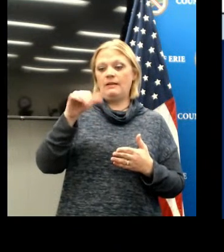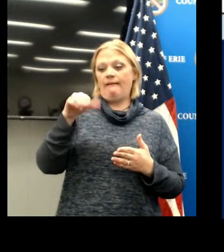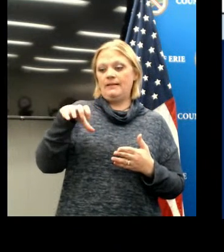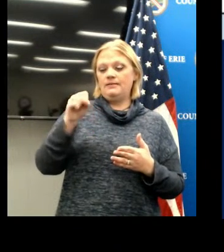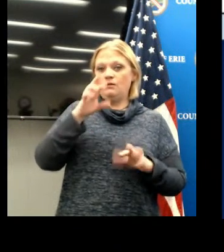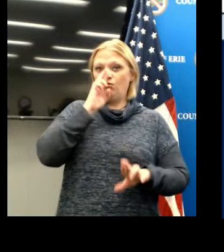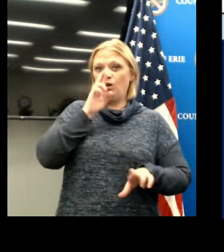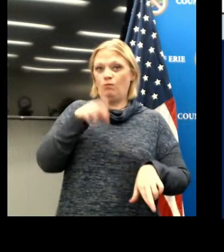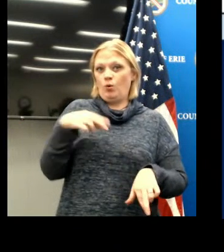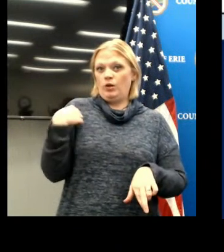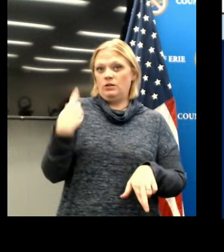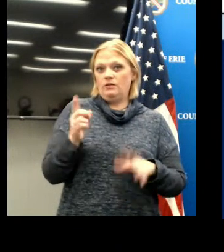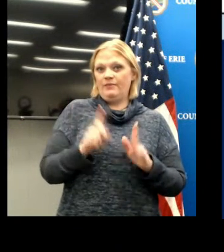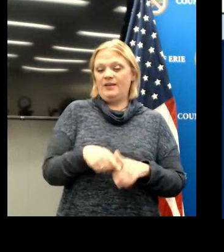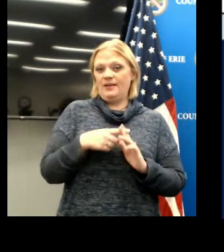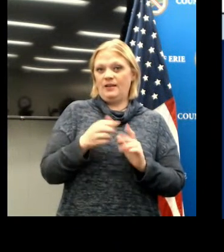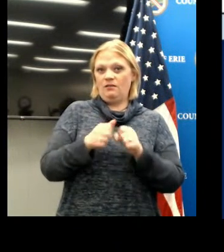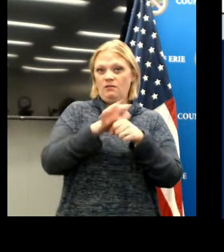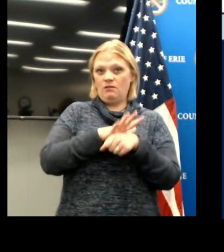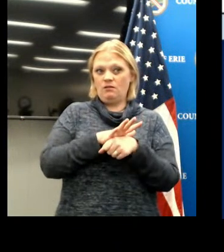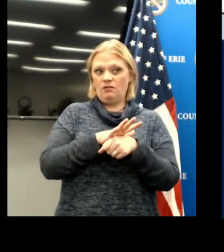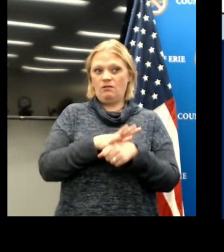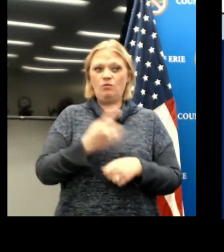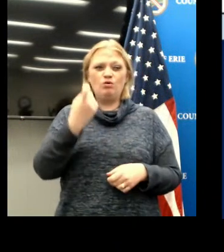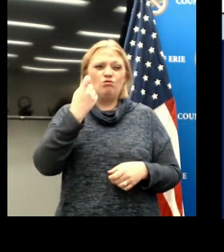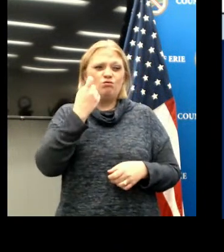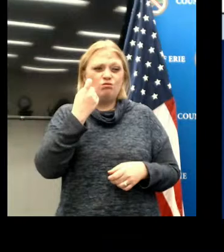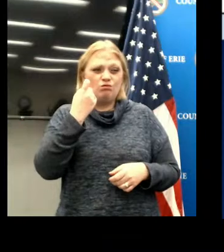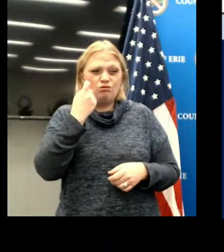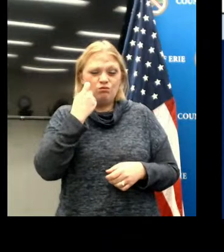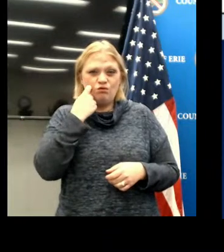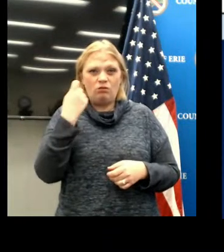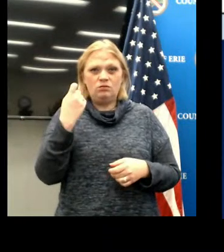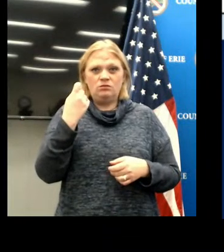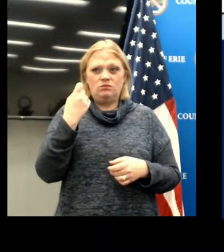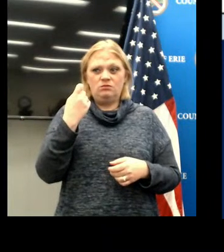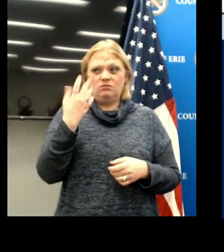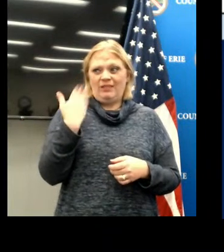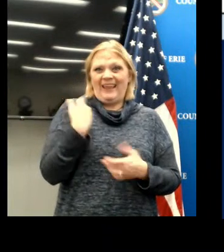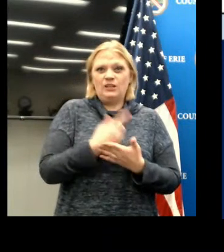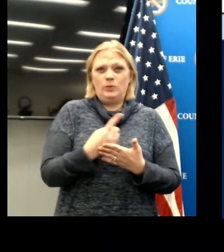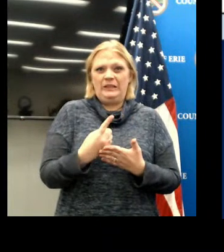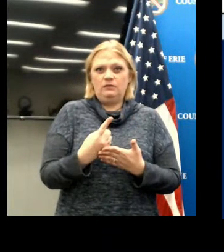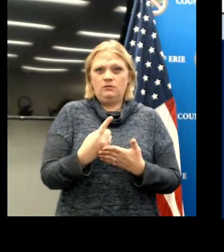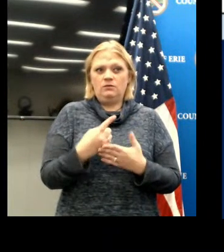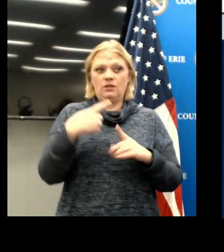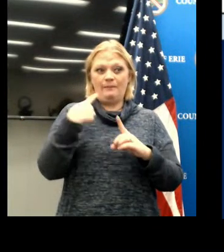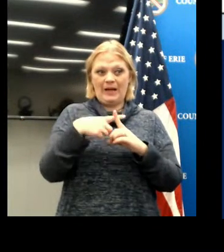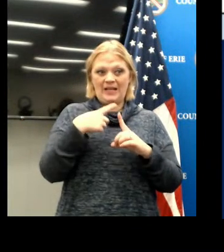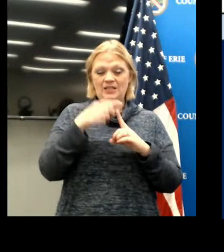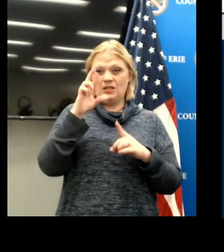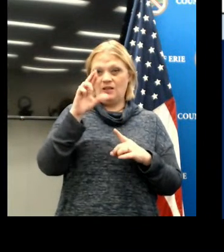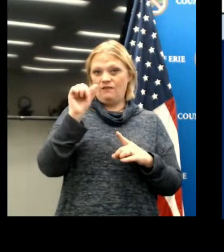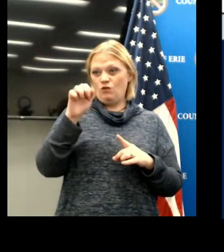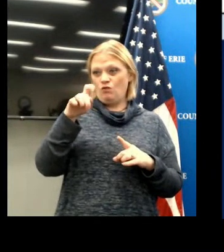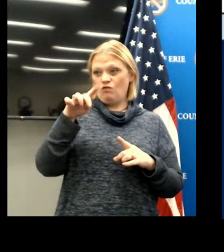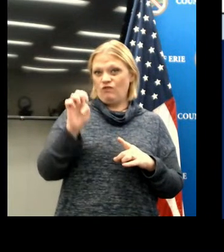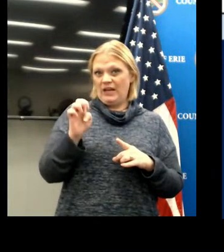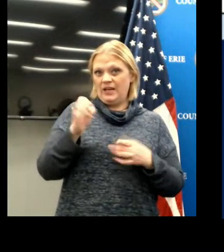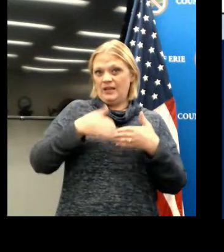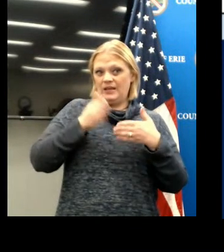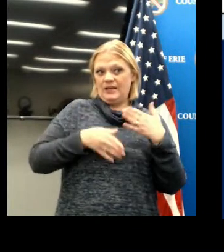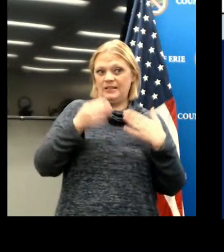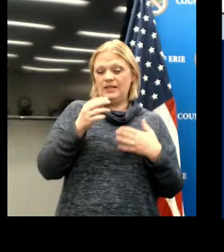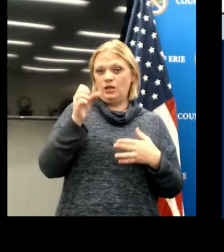Erie County since the beginning of the pandemic were just in the past week itself. And the positivity rate this past week ending on